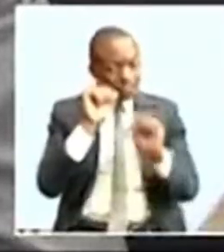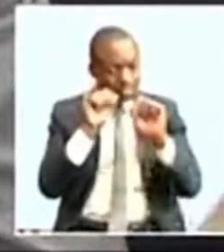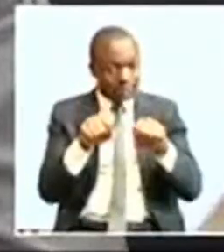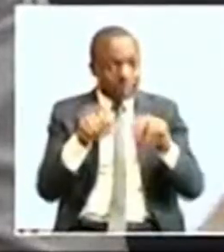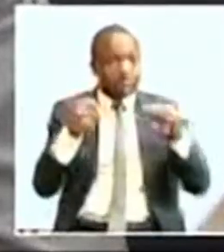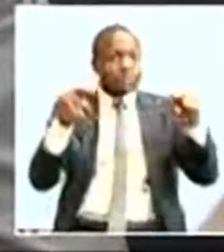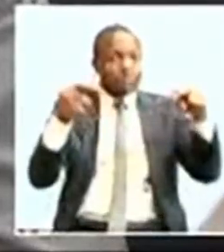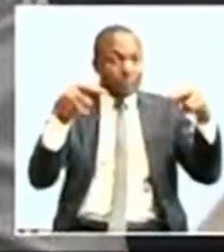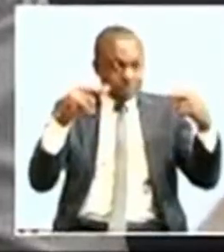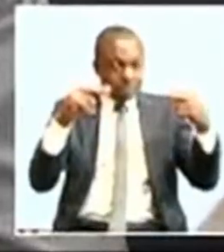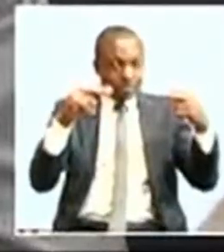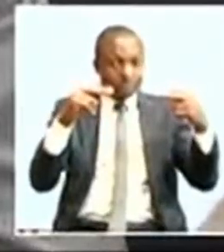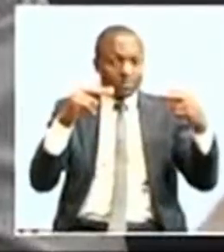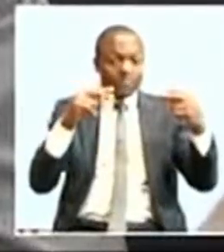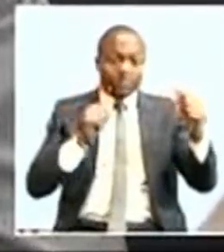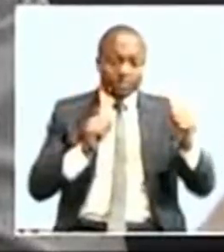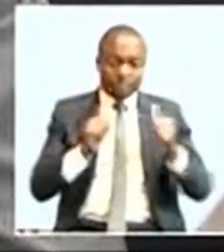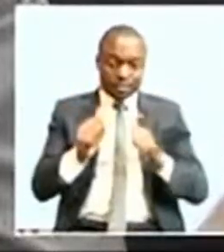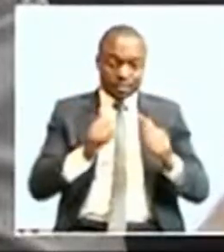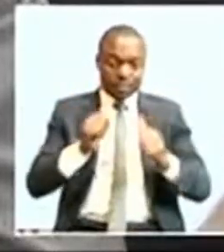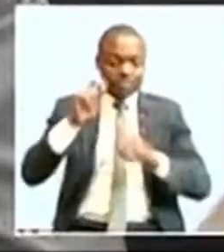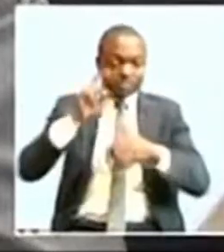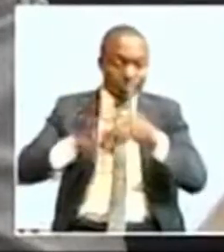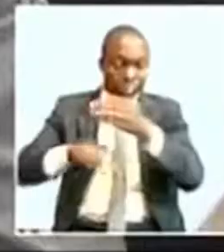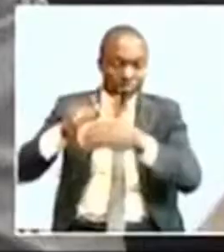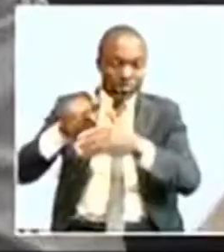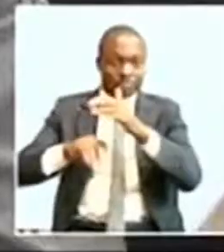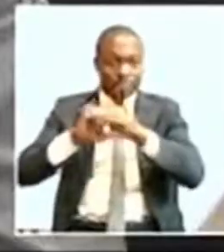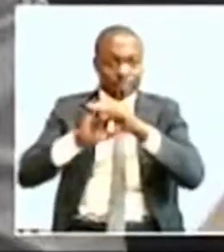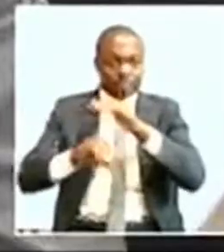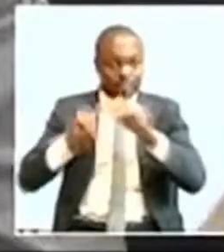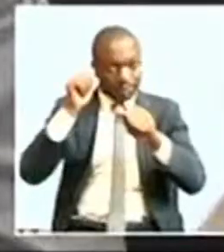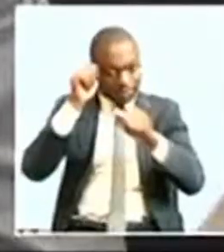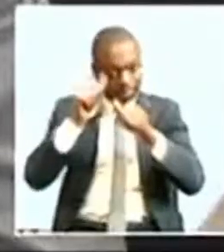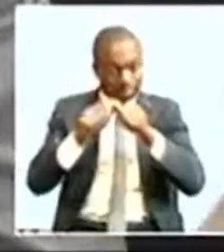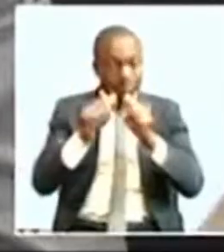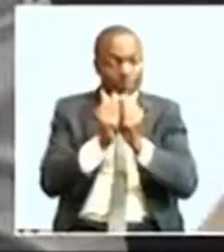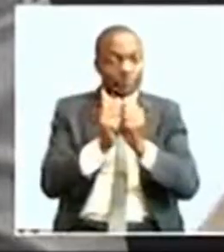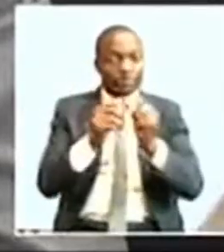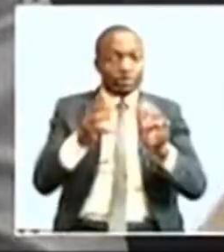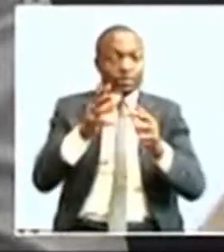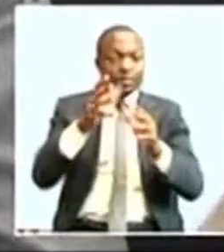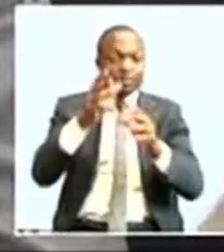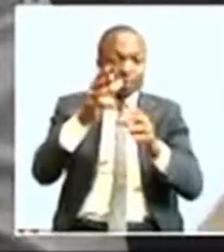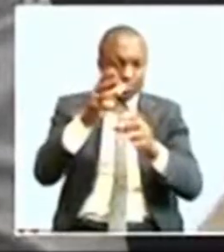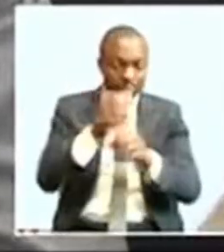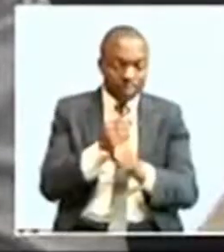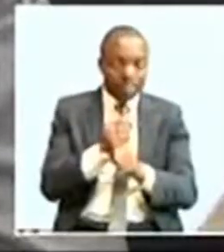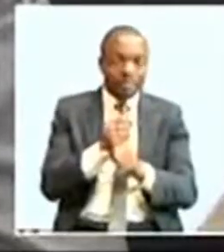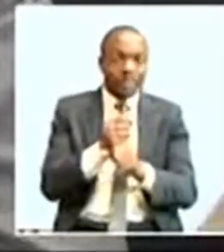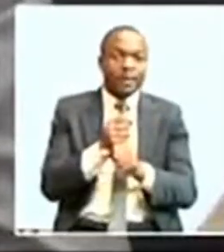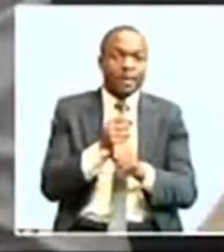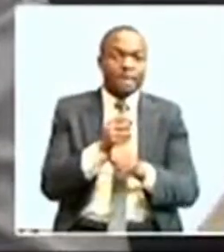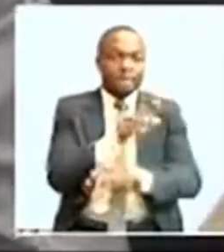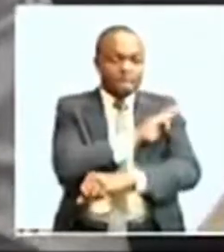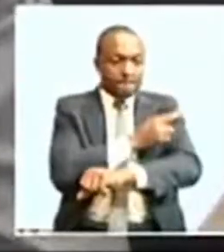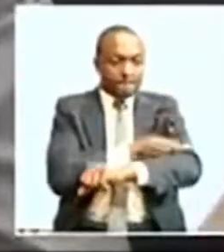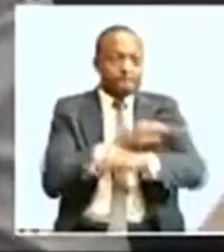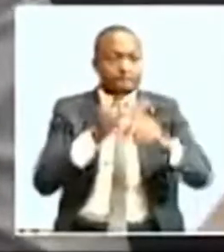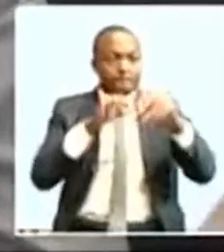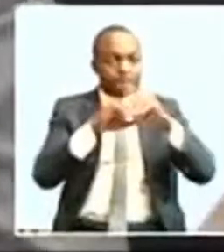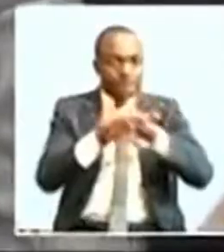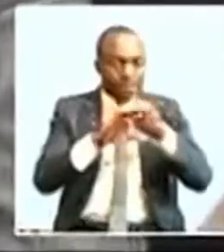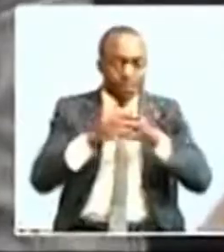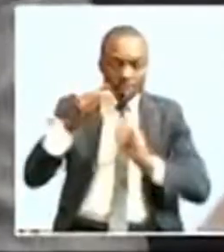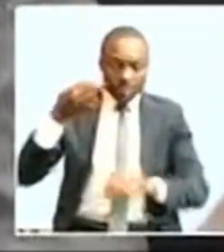administrative and compliance costs under the agreement without receiving trade resources or access benefits